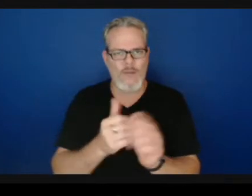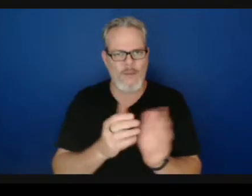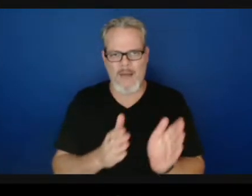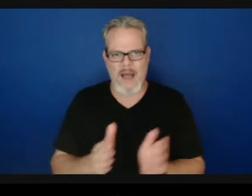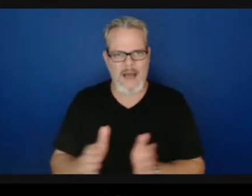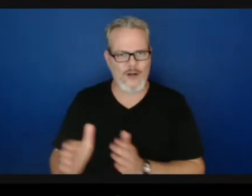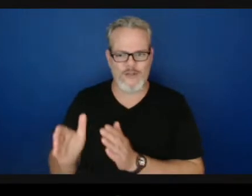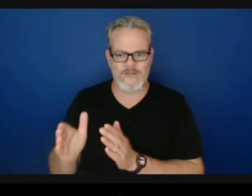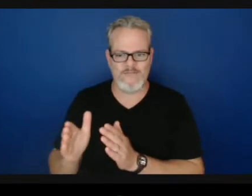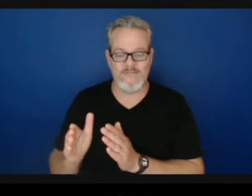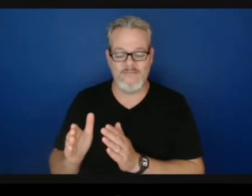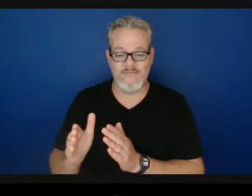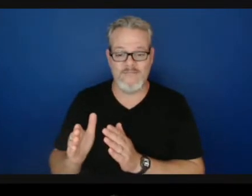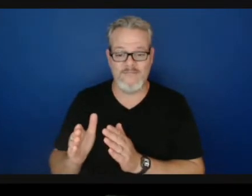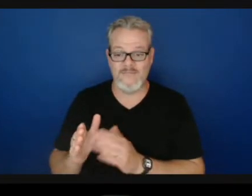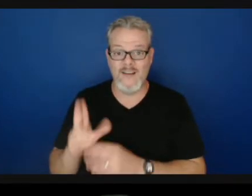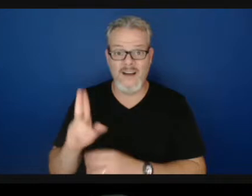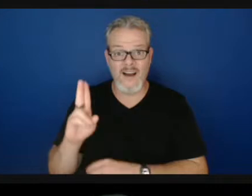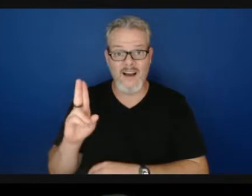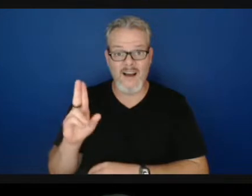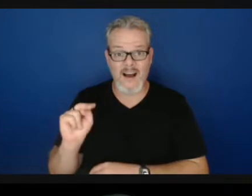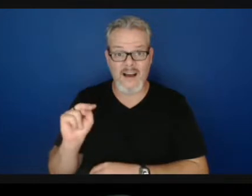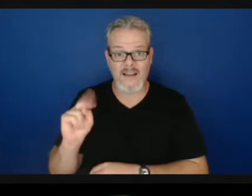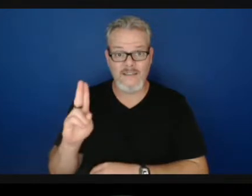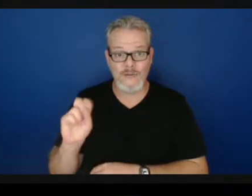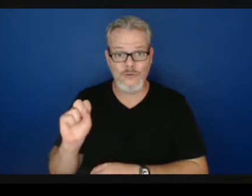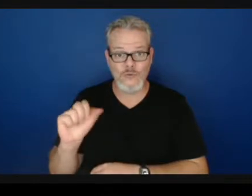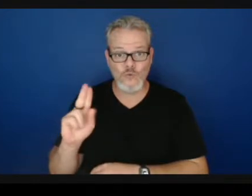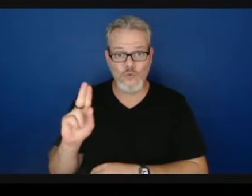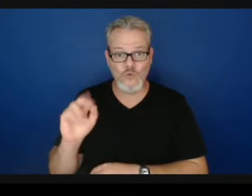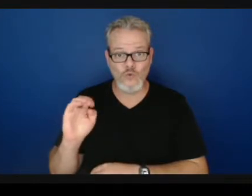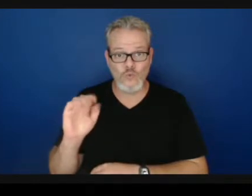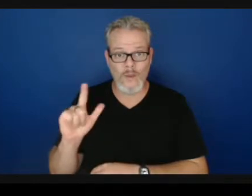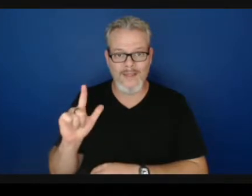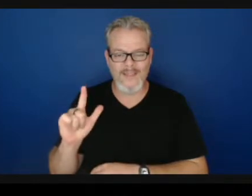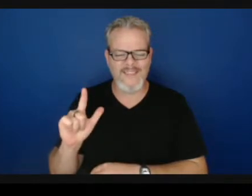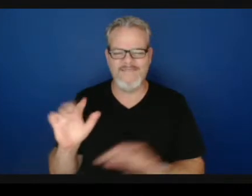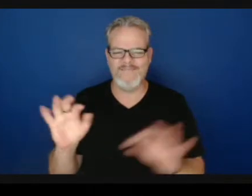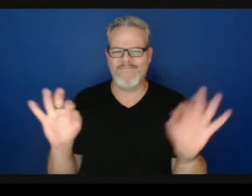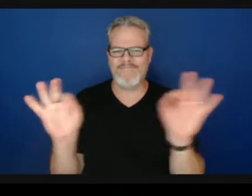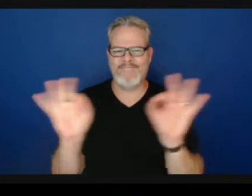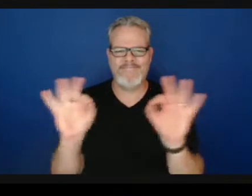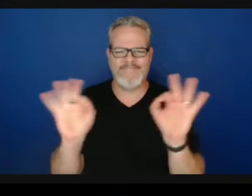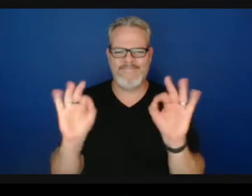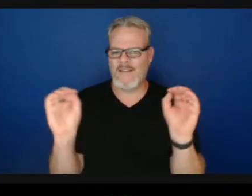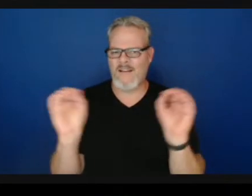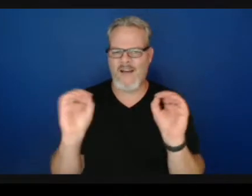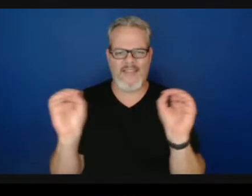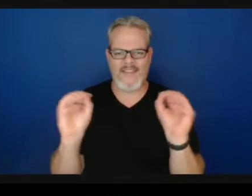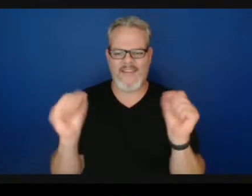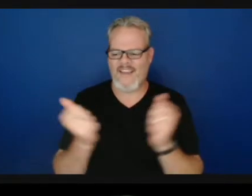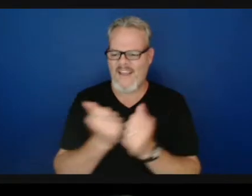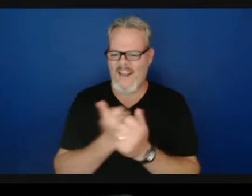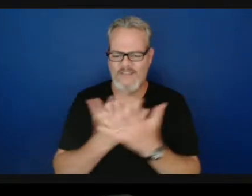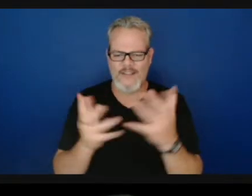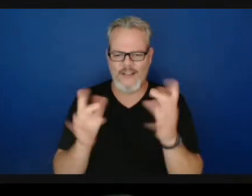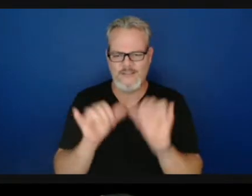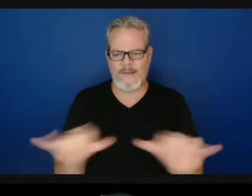So nothing unusual happening there. I mean, maybe one extra deep earthquake going on, but no increase in shallow earthquakes. It's just part of the overall pattern. You maybe just have a